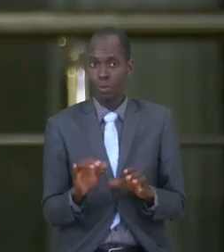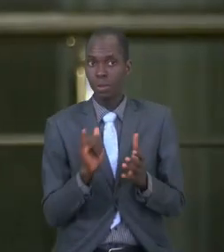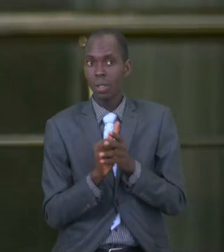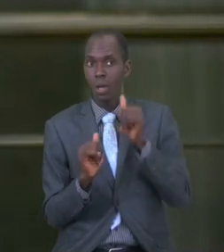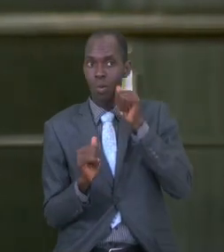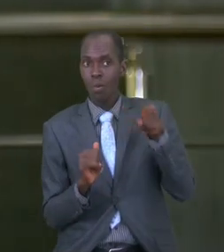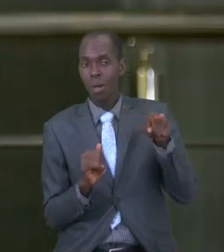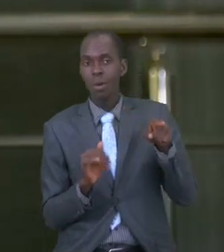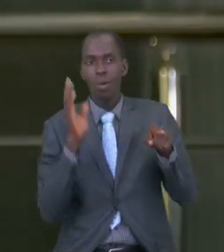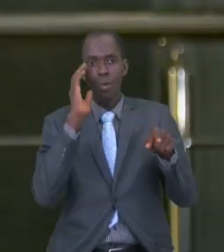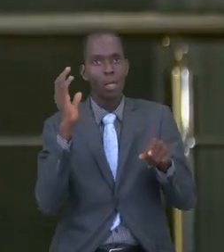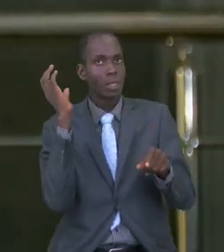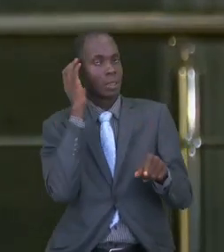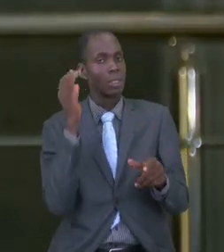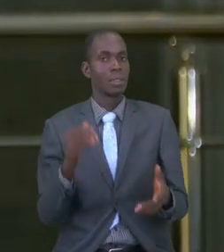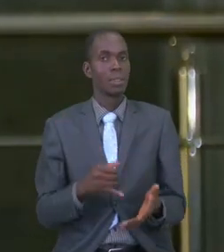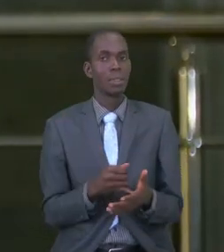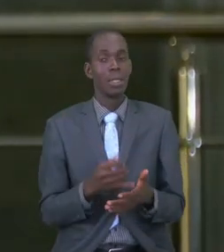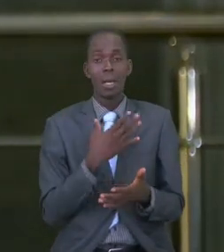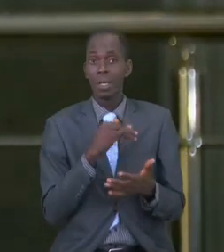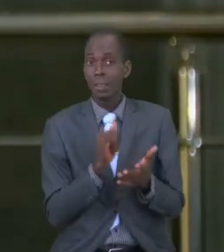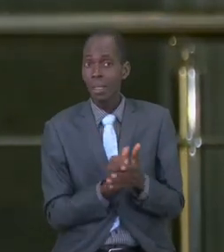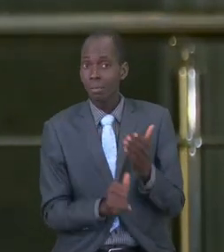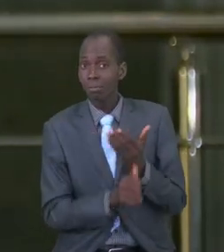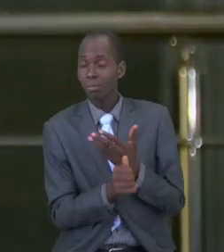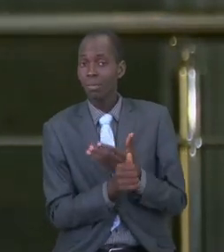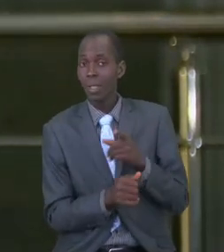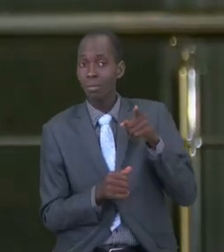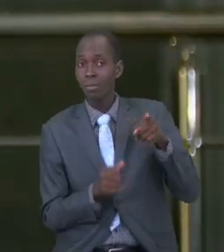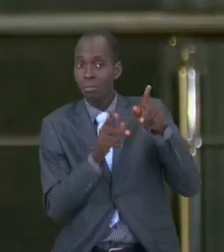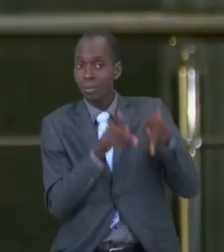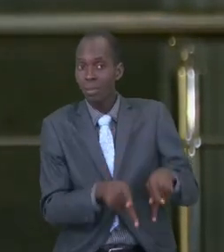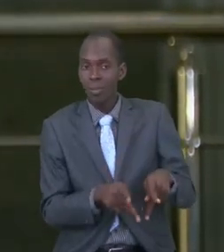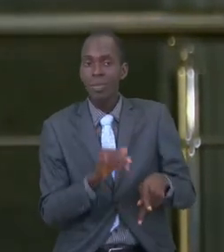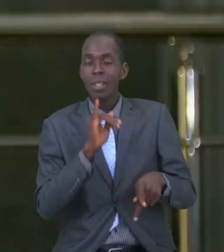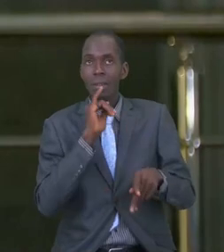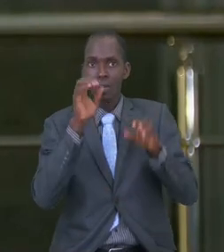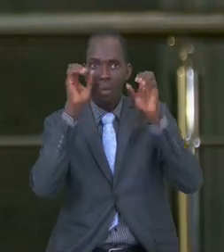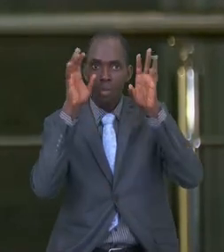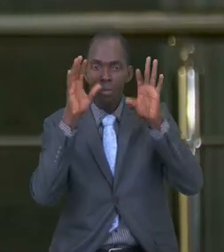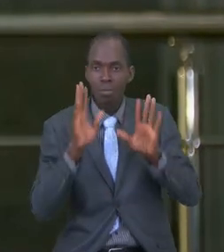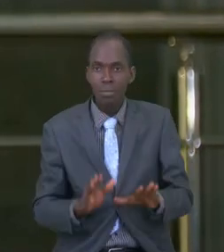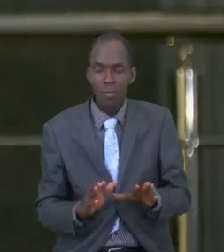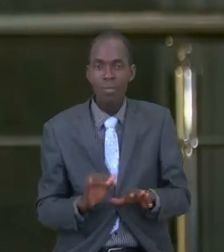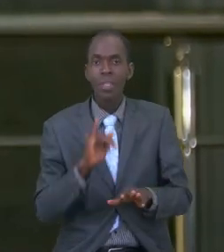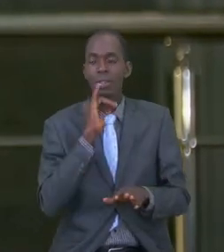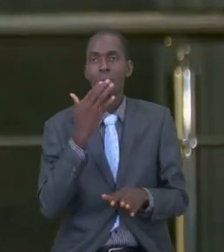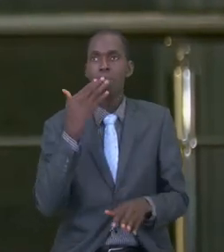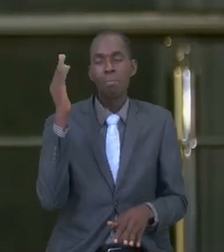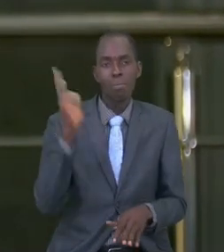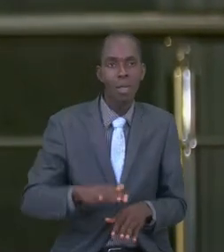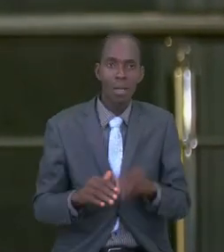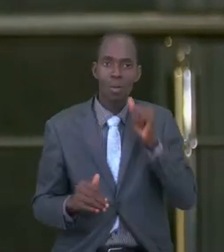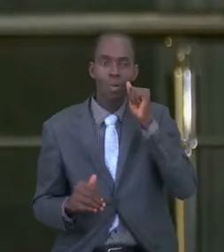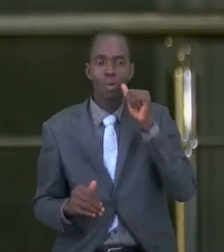will hear. And that Jezebel, she's witch. She's a wicked woman.